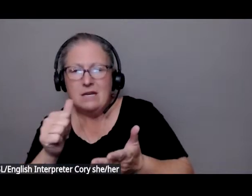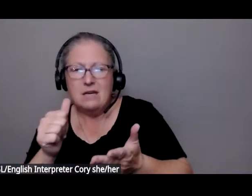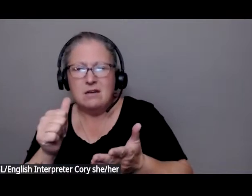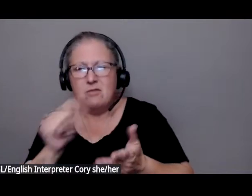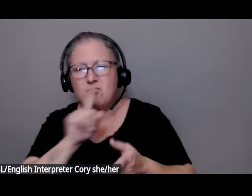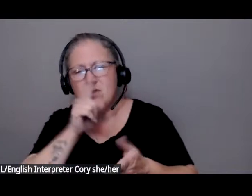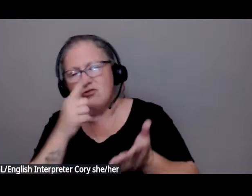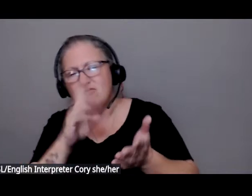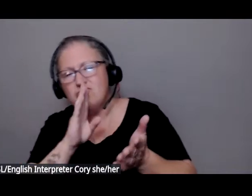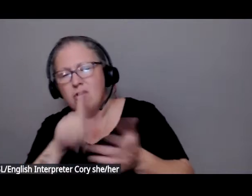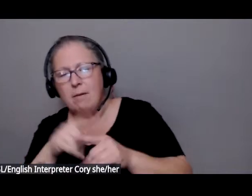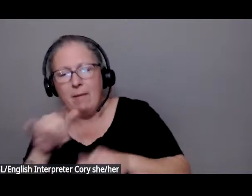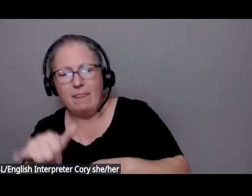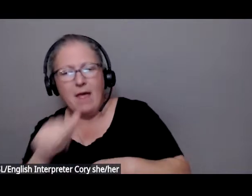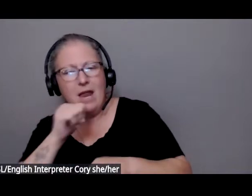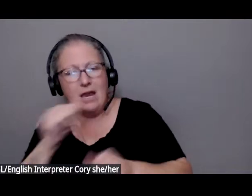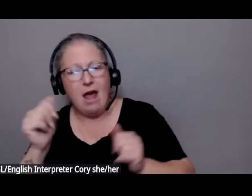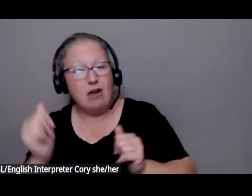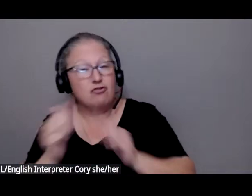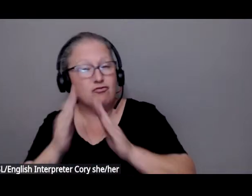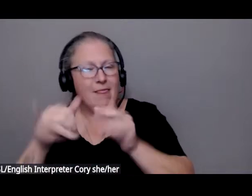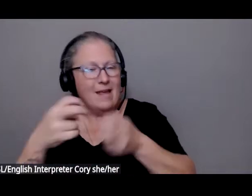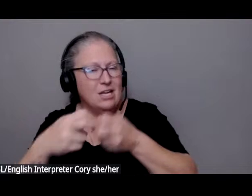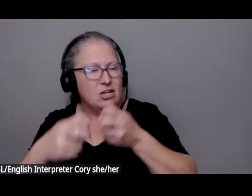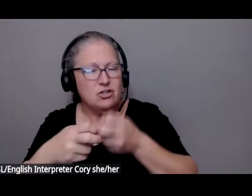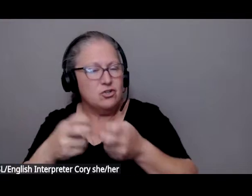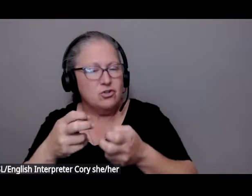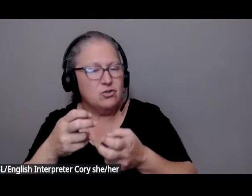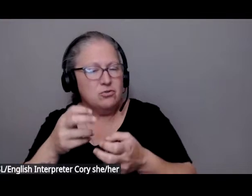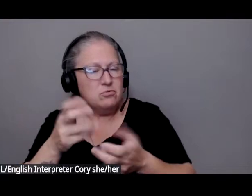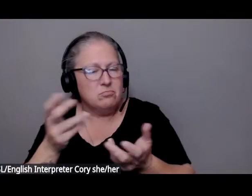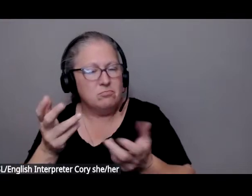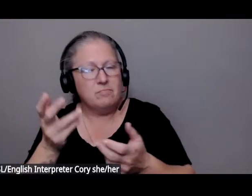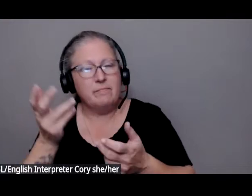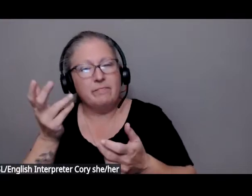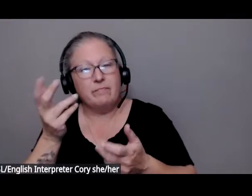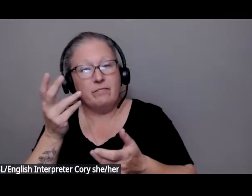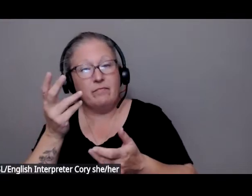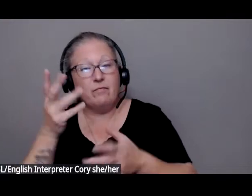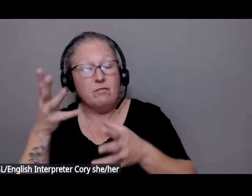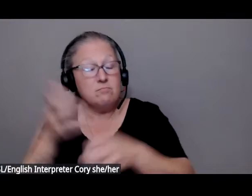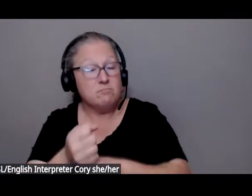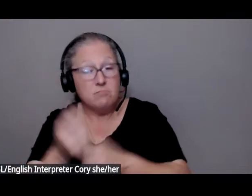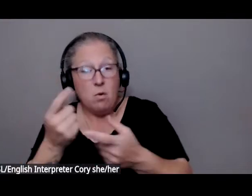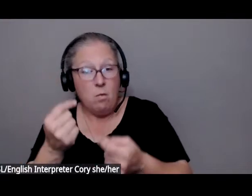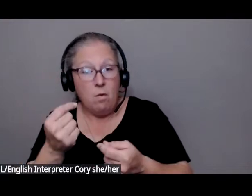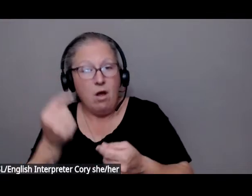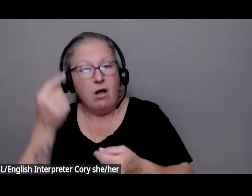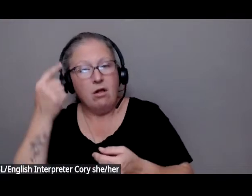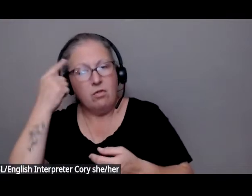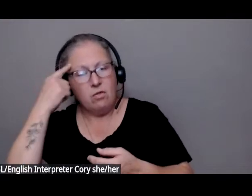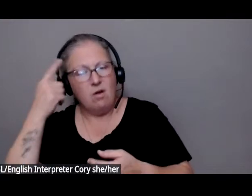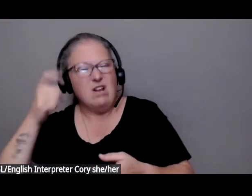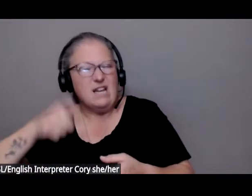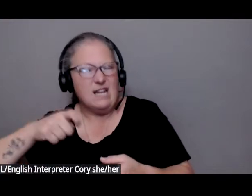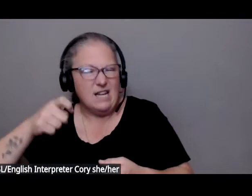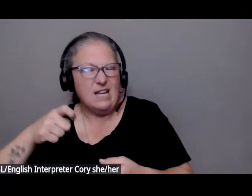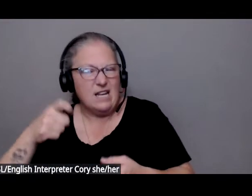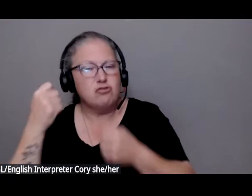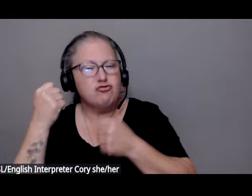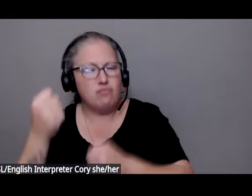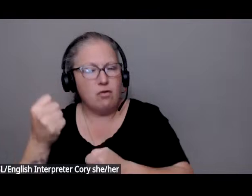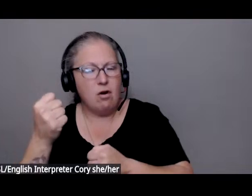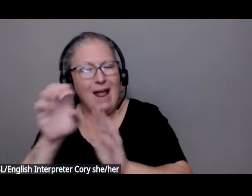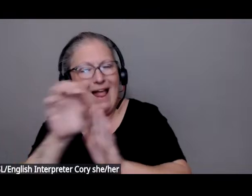it. They did not address the issue exactly. So to summarize, we just thought that there was a need for a stronger